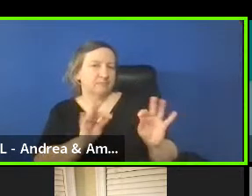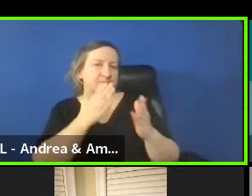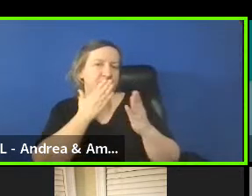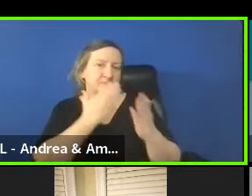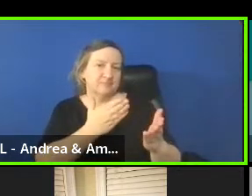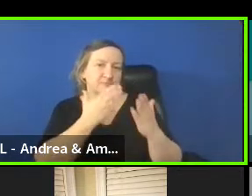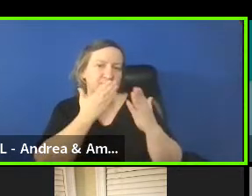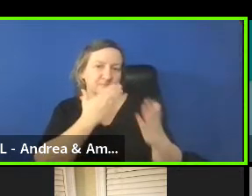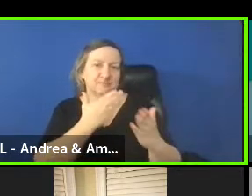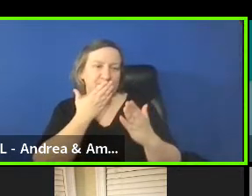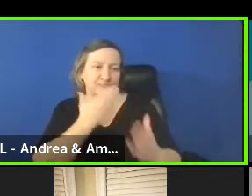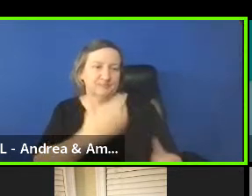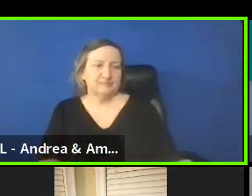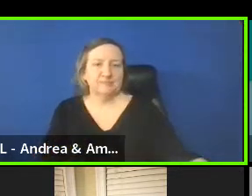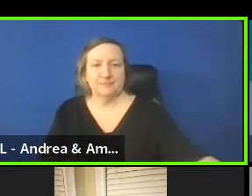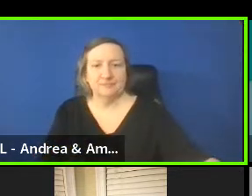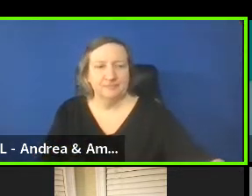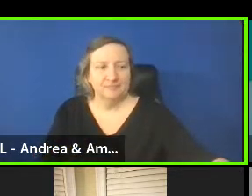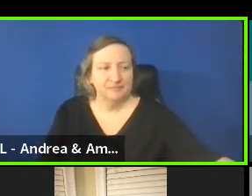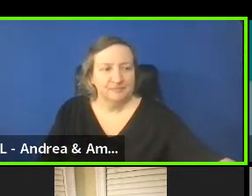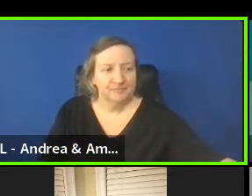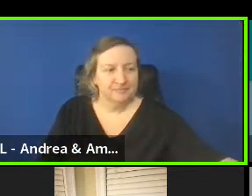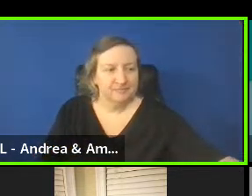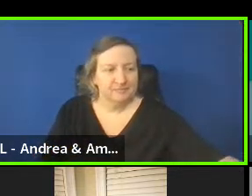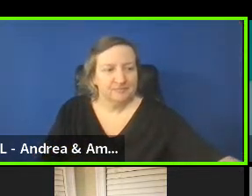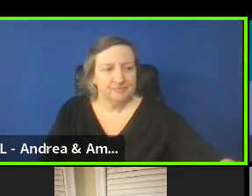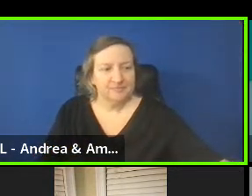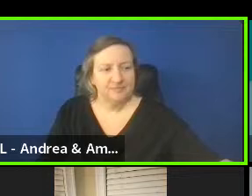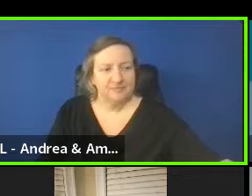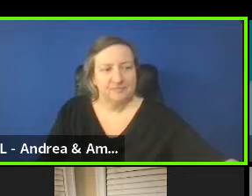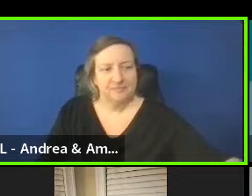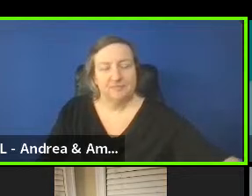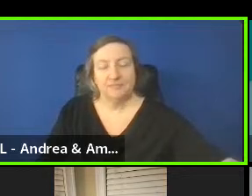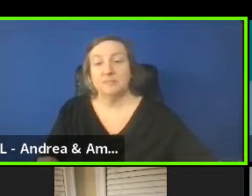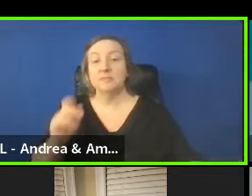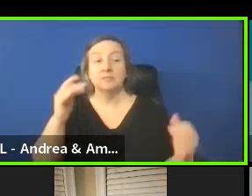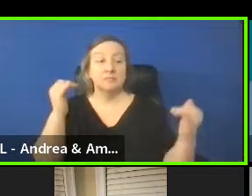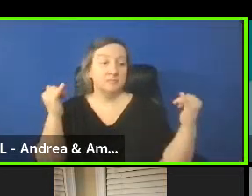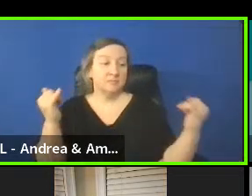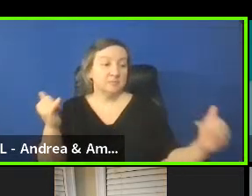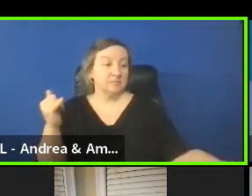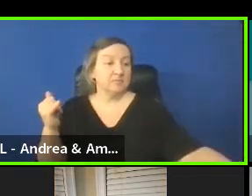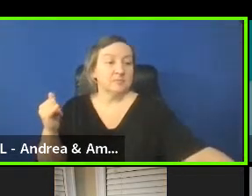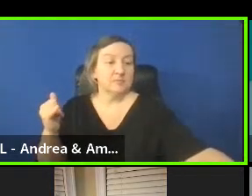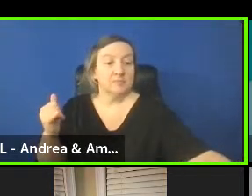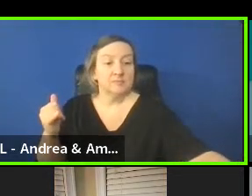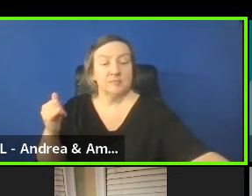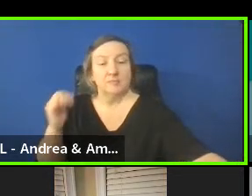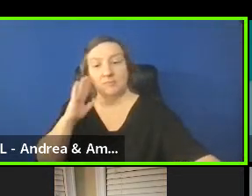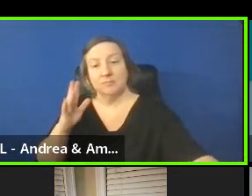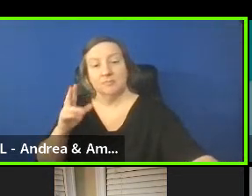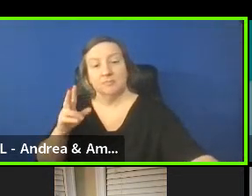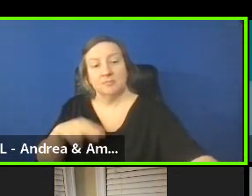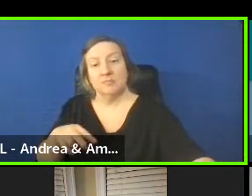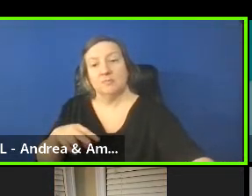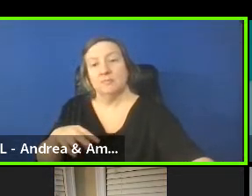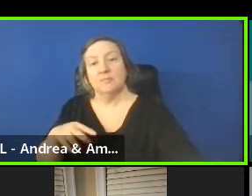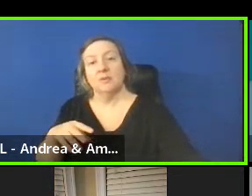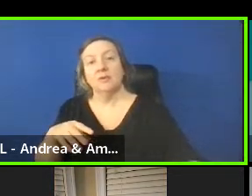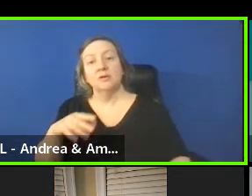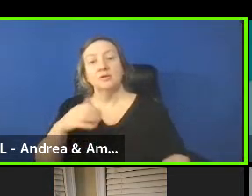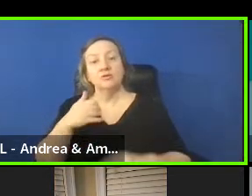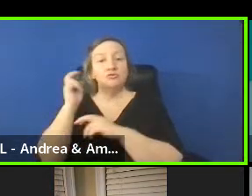you. All right. So let's go to the transit technical